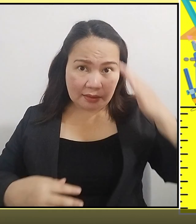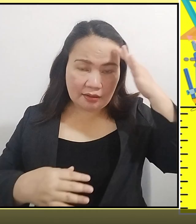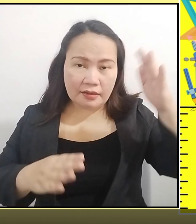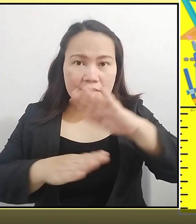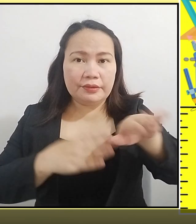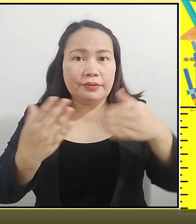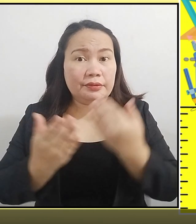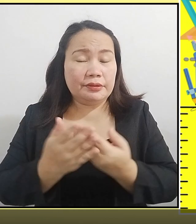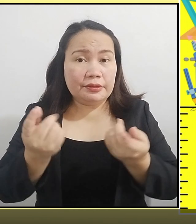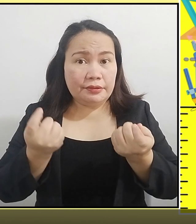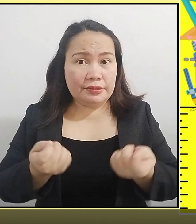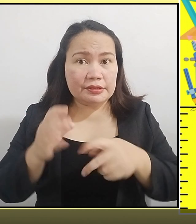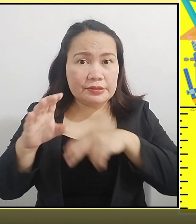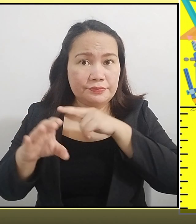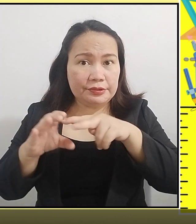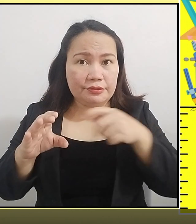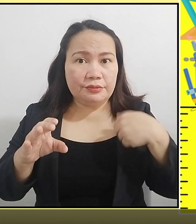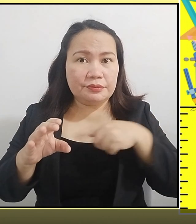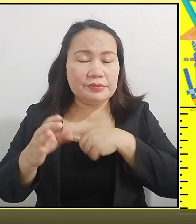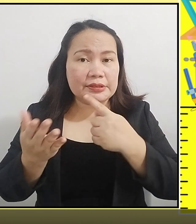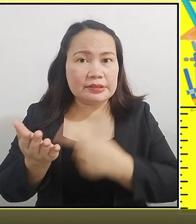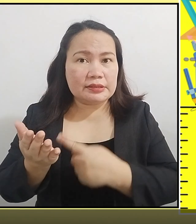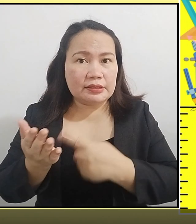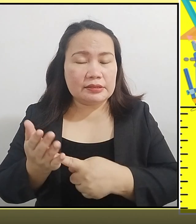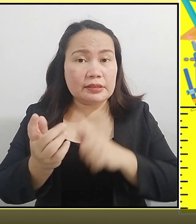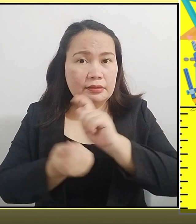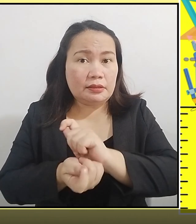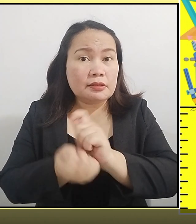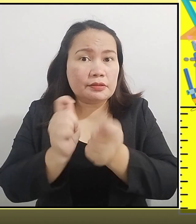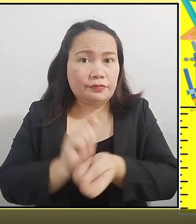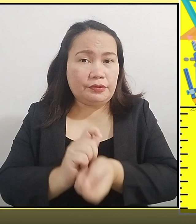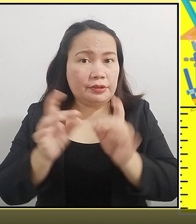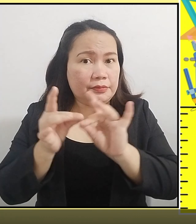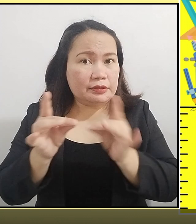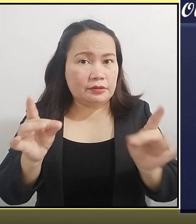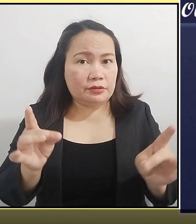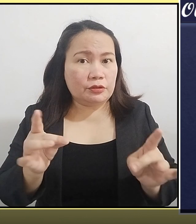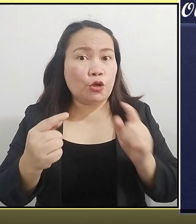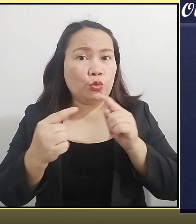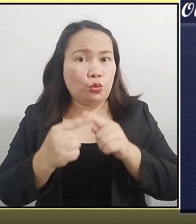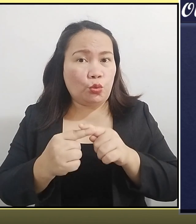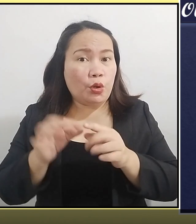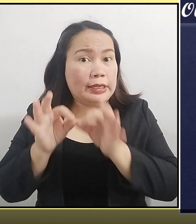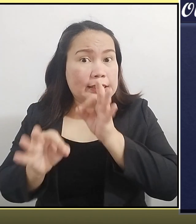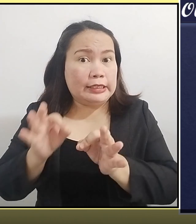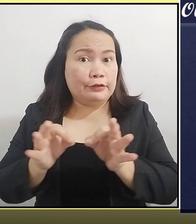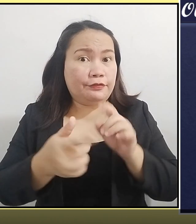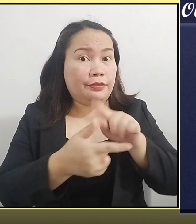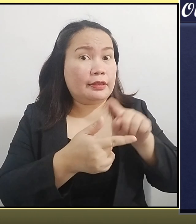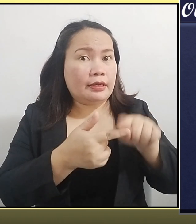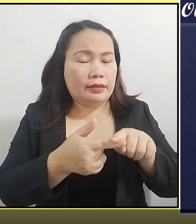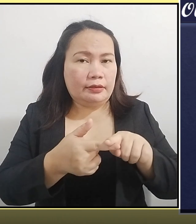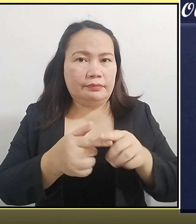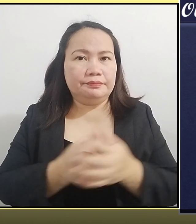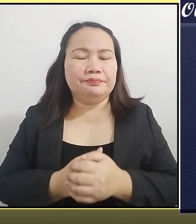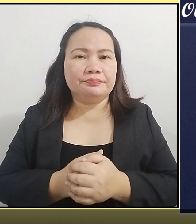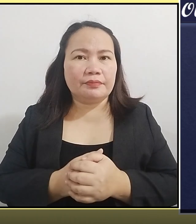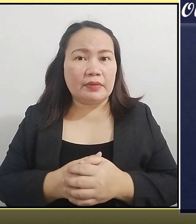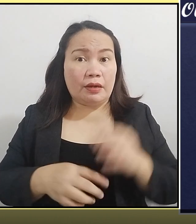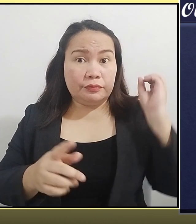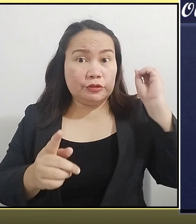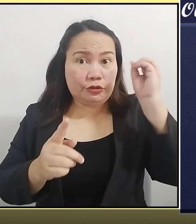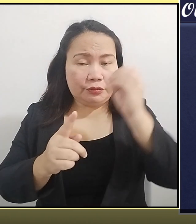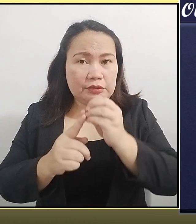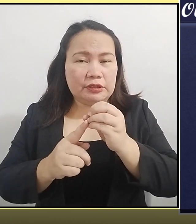Hi mga kawawmat, in this video we will discuss transforming a statement into if-then form. Our objectives, we will determine